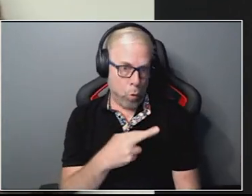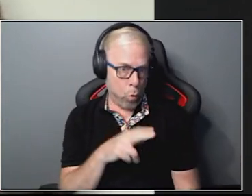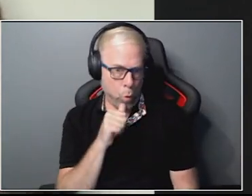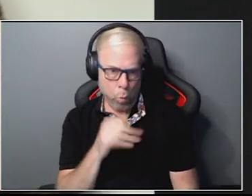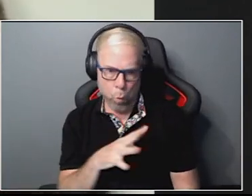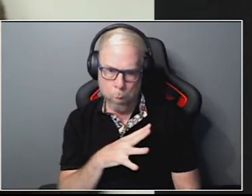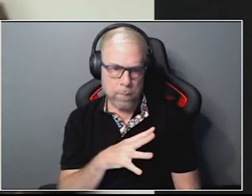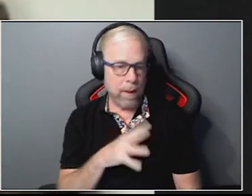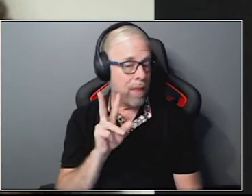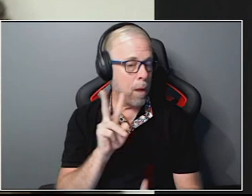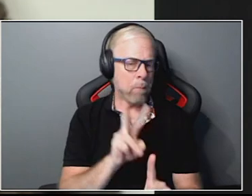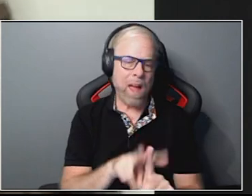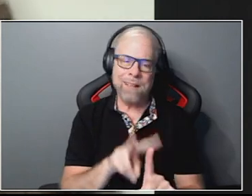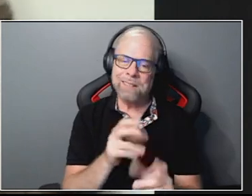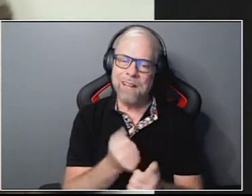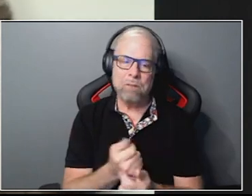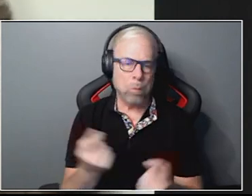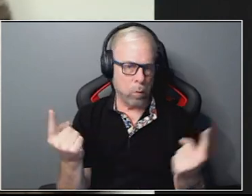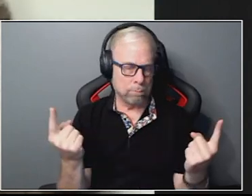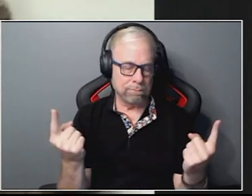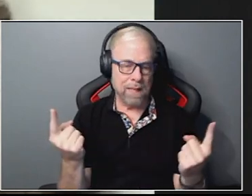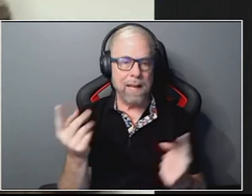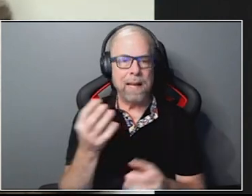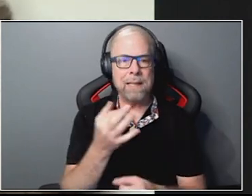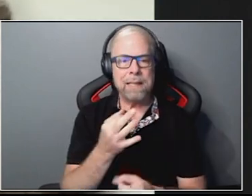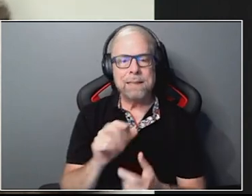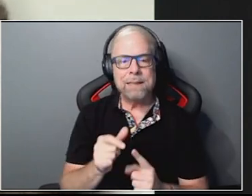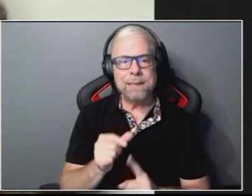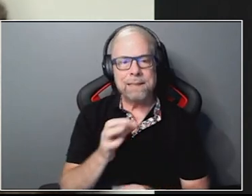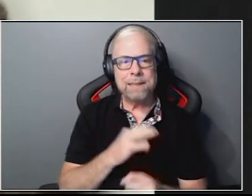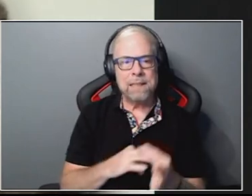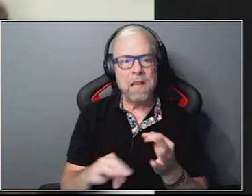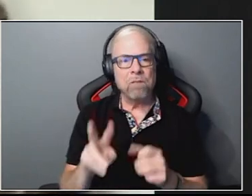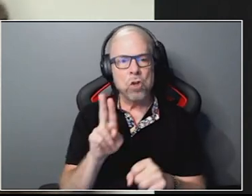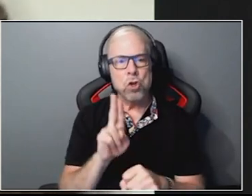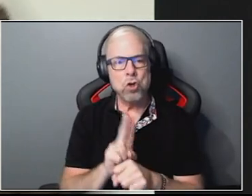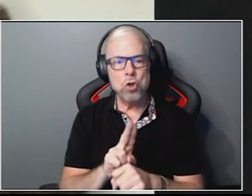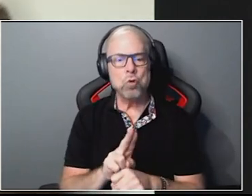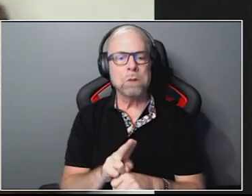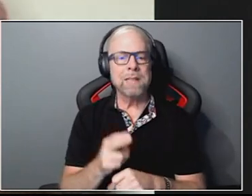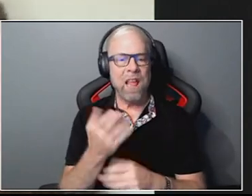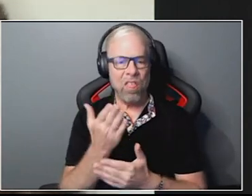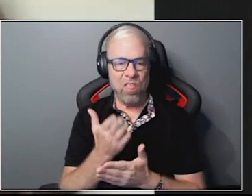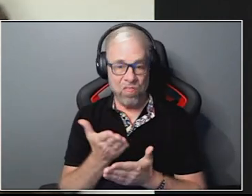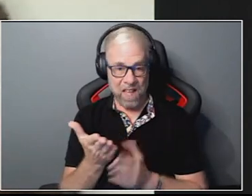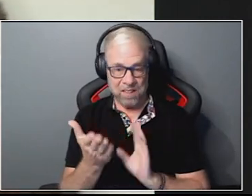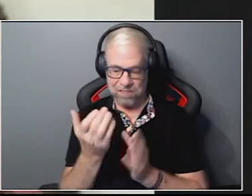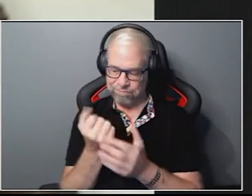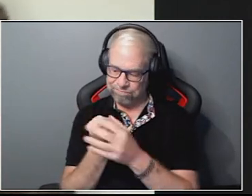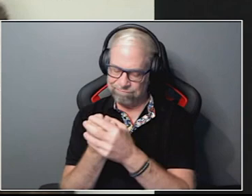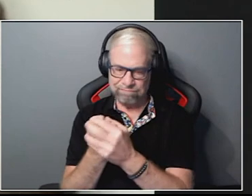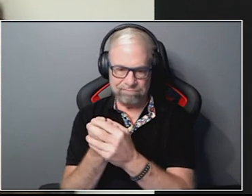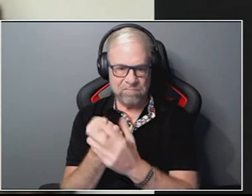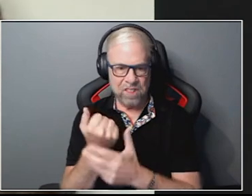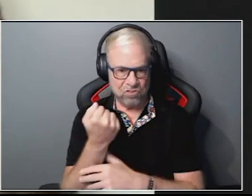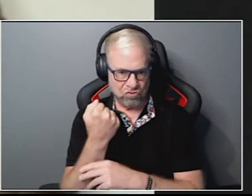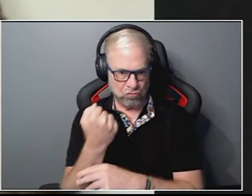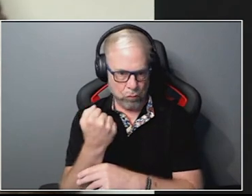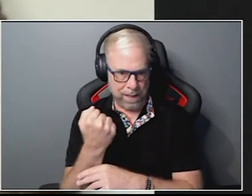everyone. Instead of using this as your means of trying to get back and defend